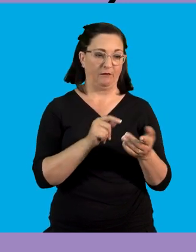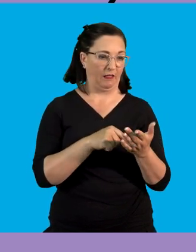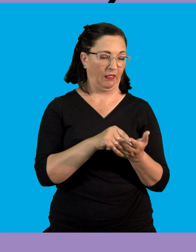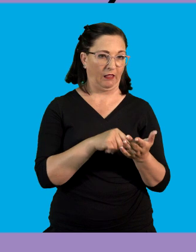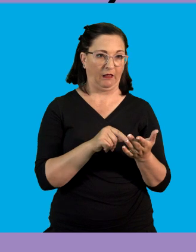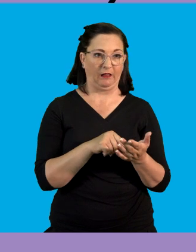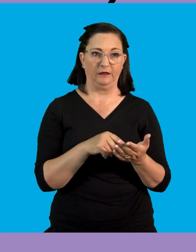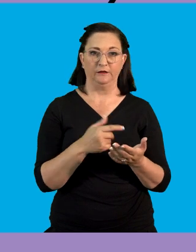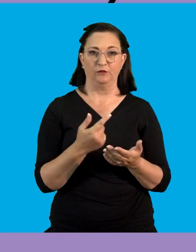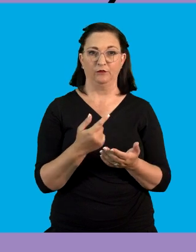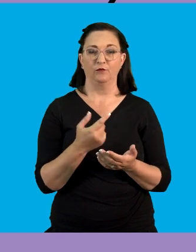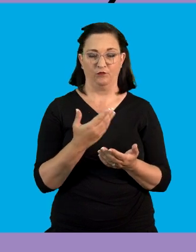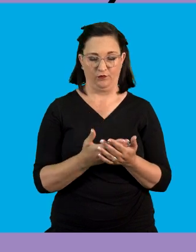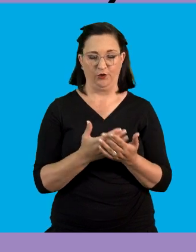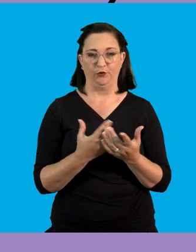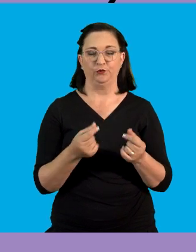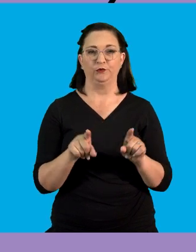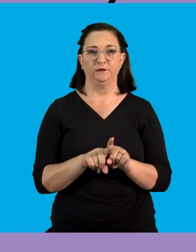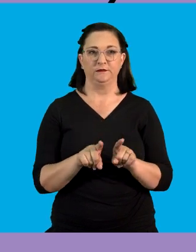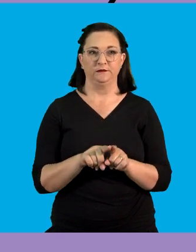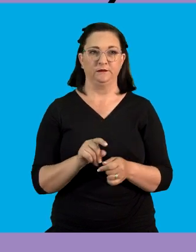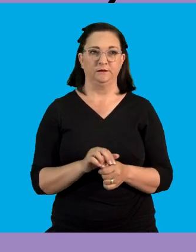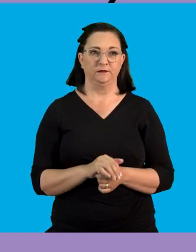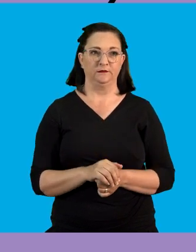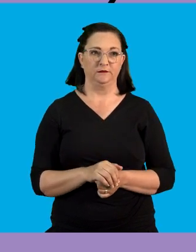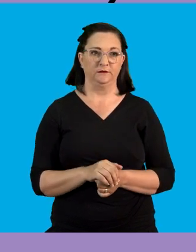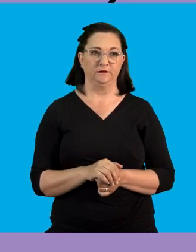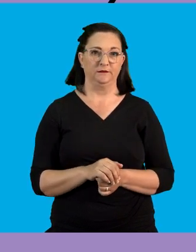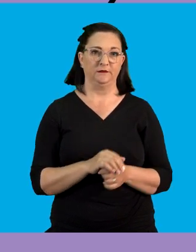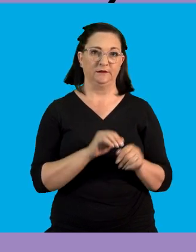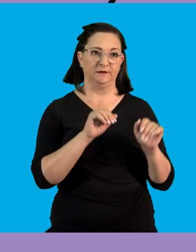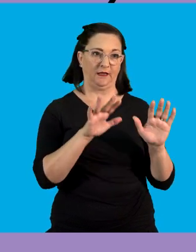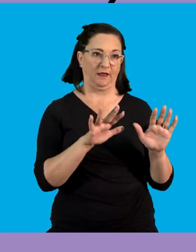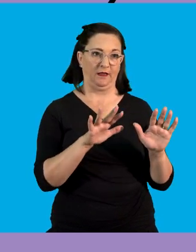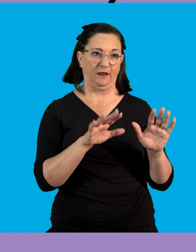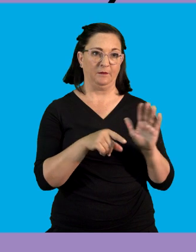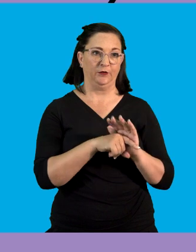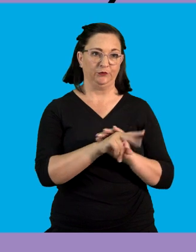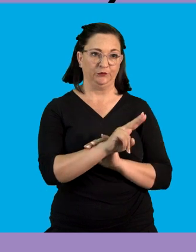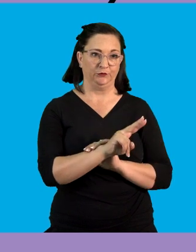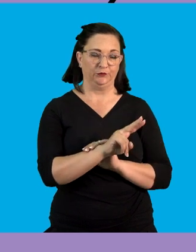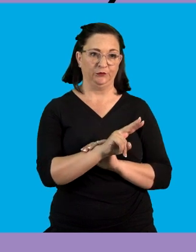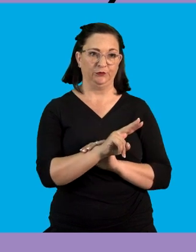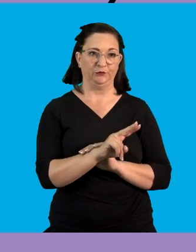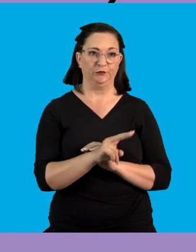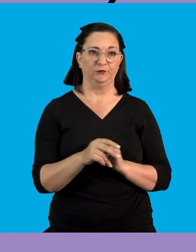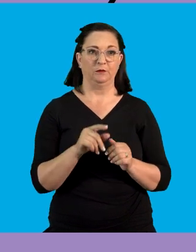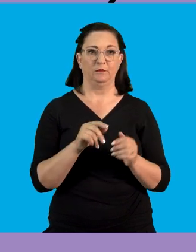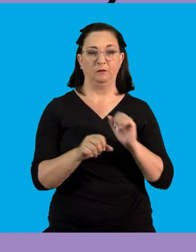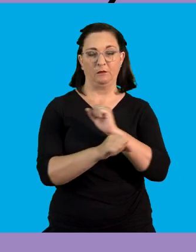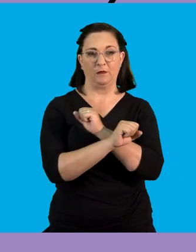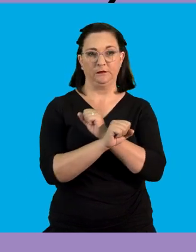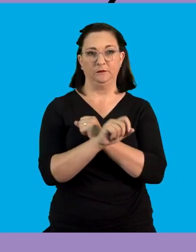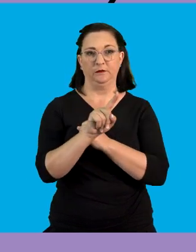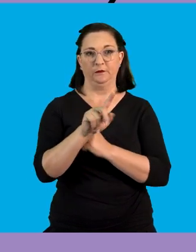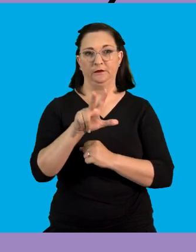We can now do the 10-sided on the same page without calculation, with just the calculation. It would be sides minus 2, so it